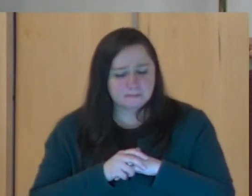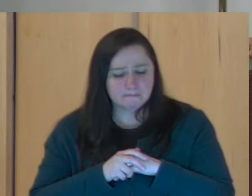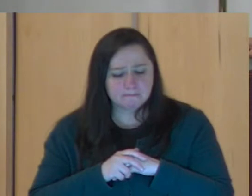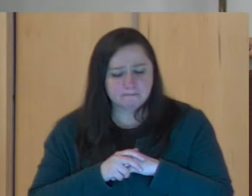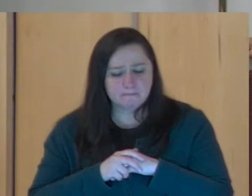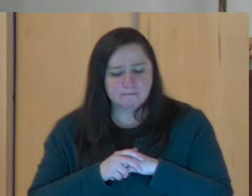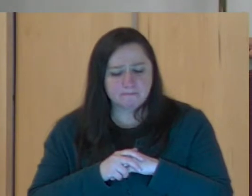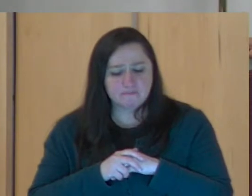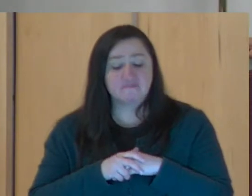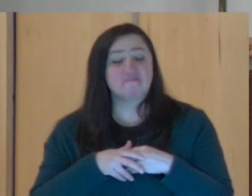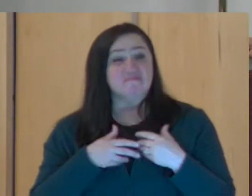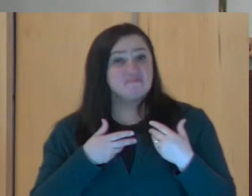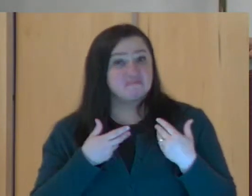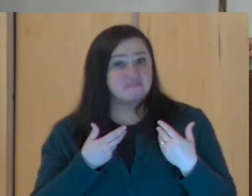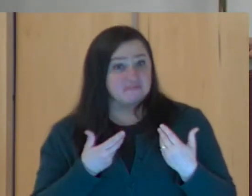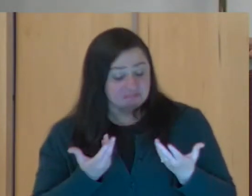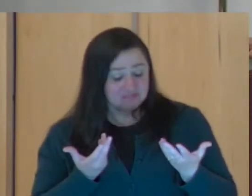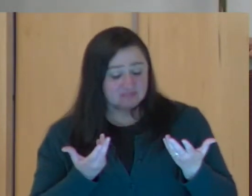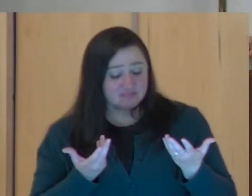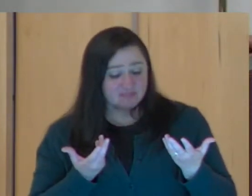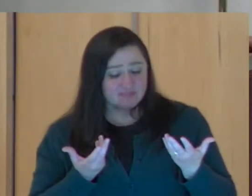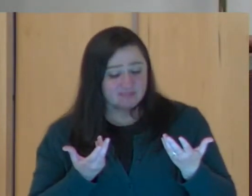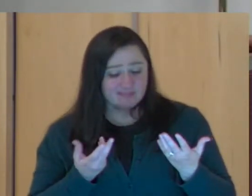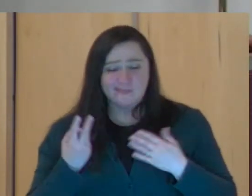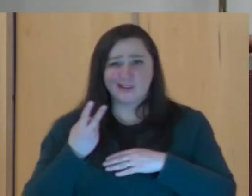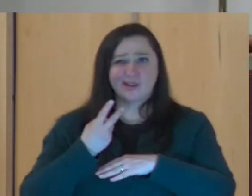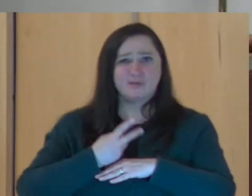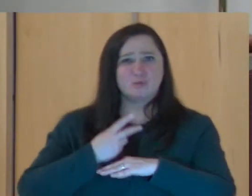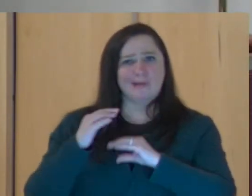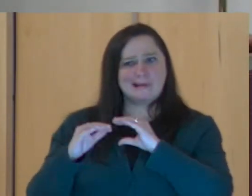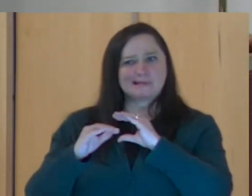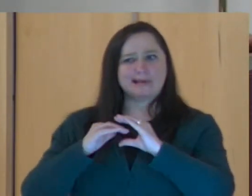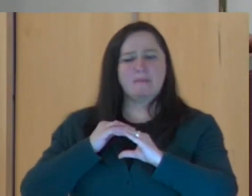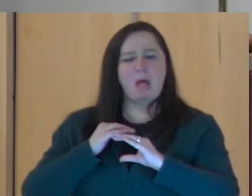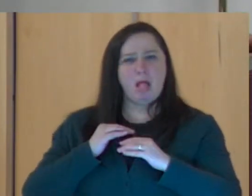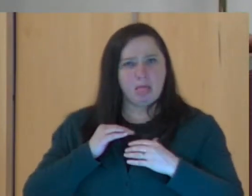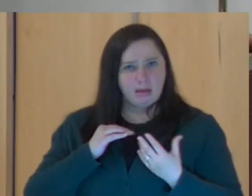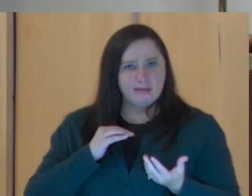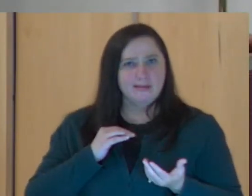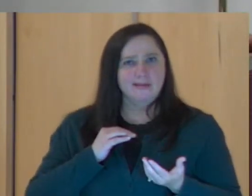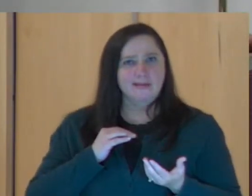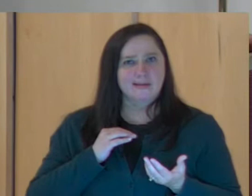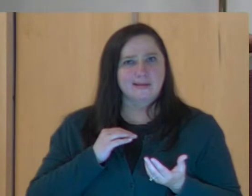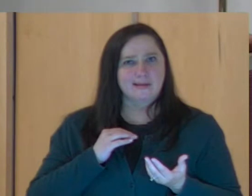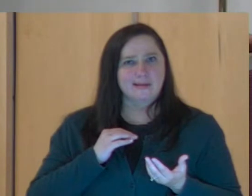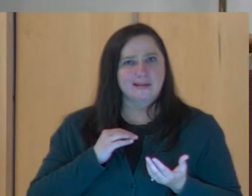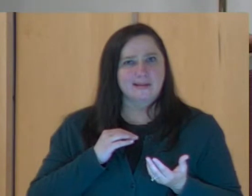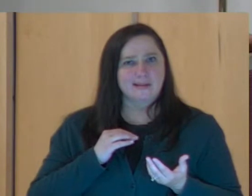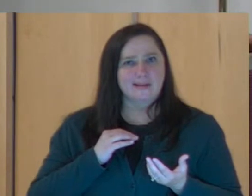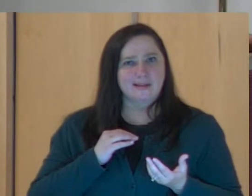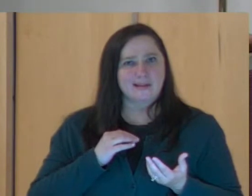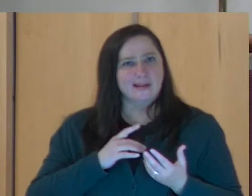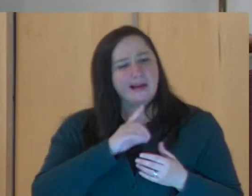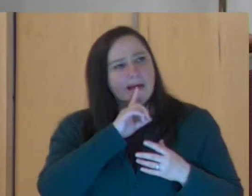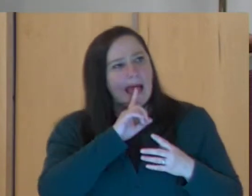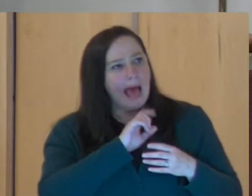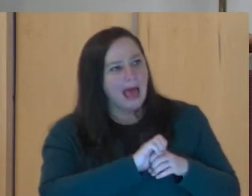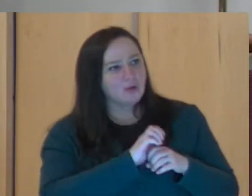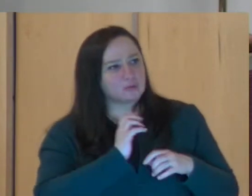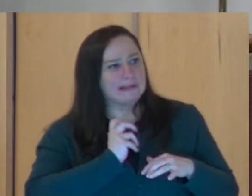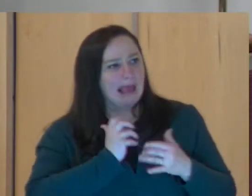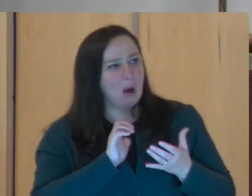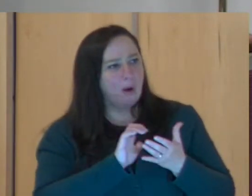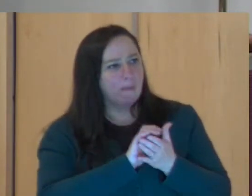And wouldn't you know, within 2 days I got the email back, actually our marriage is falling